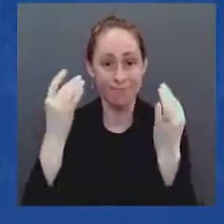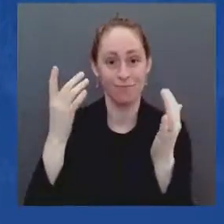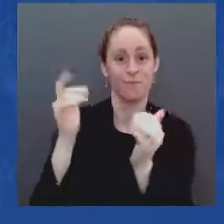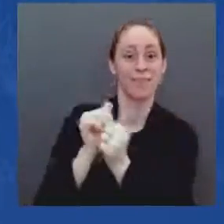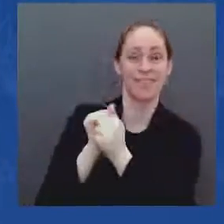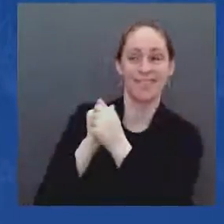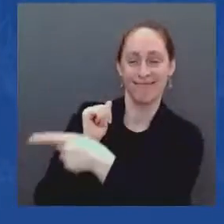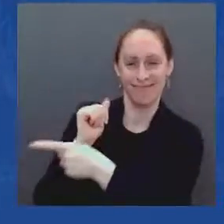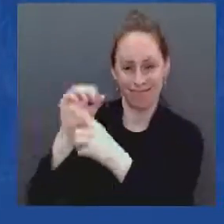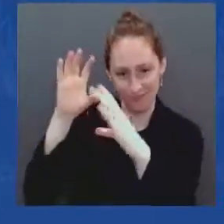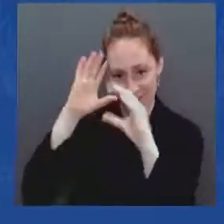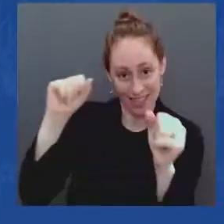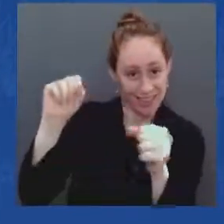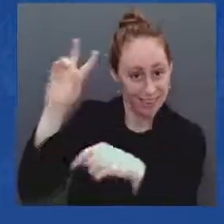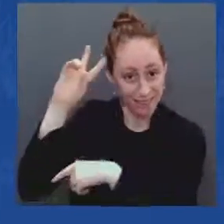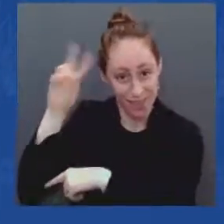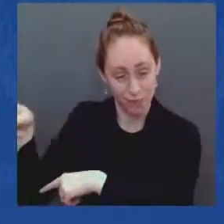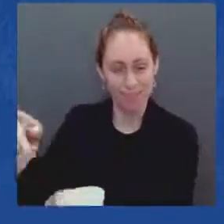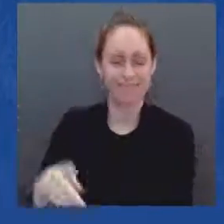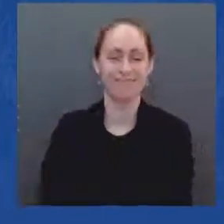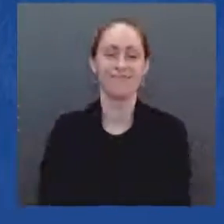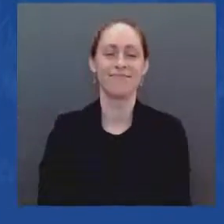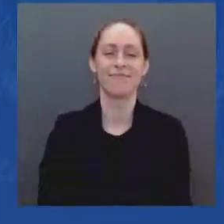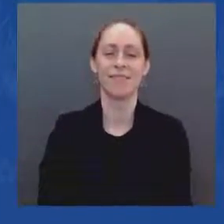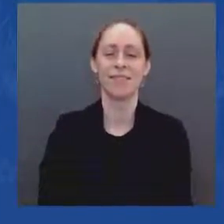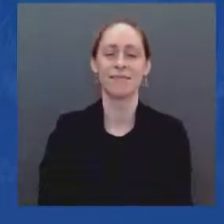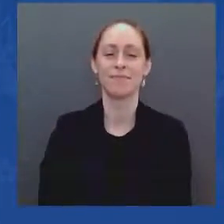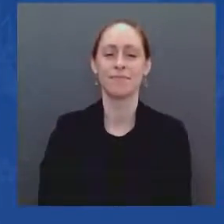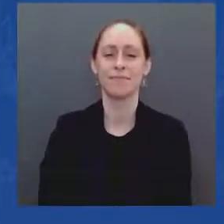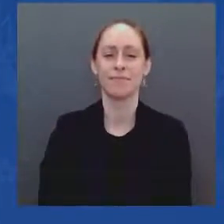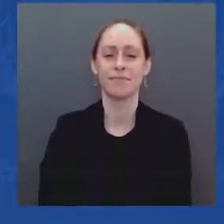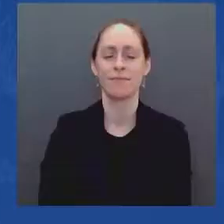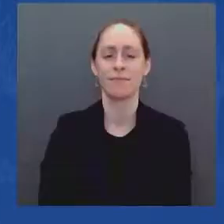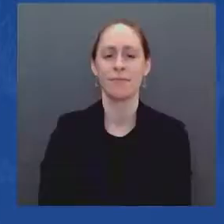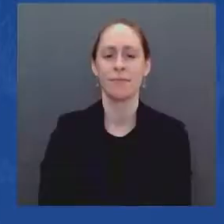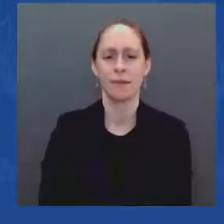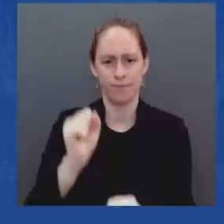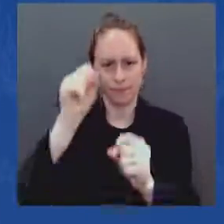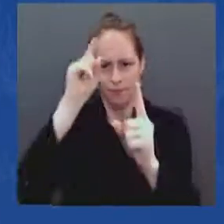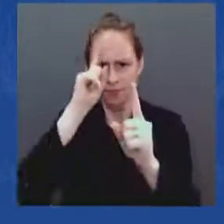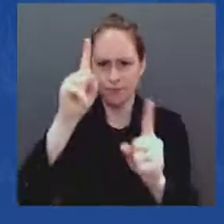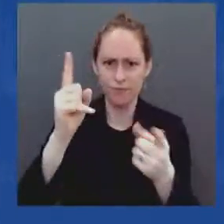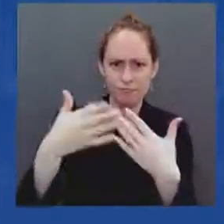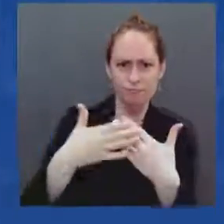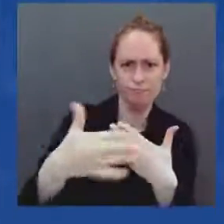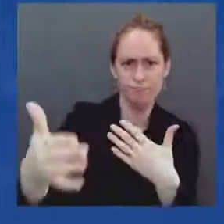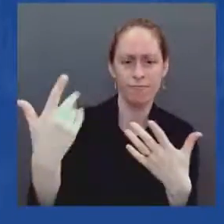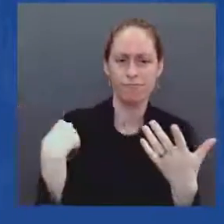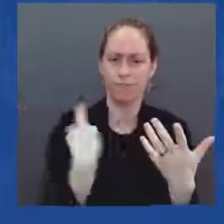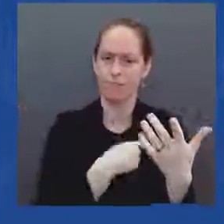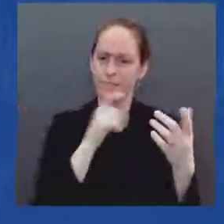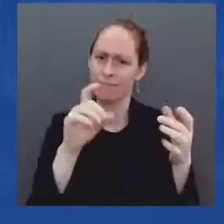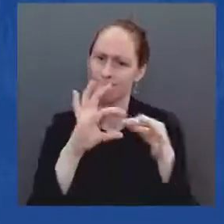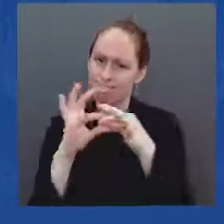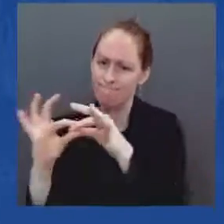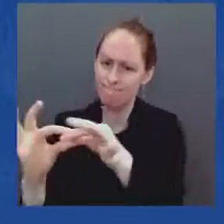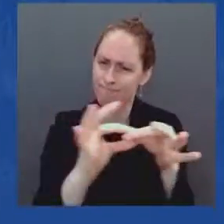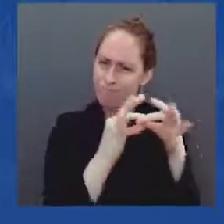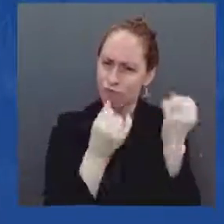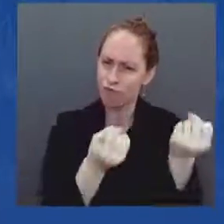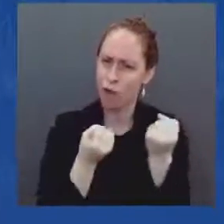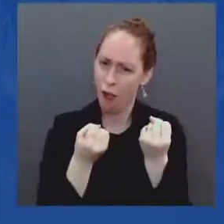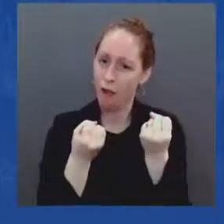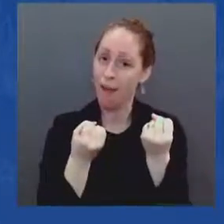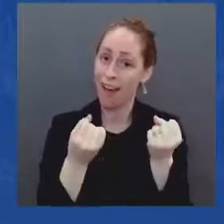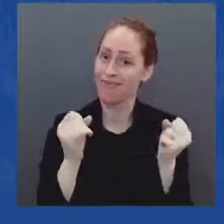governors, as you all know, throughout the course of our administration, and we're excited to continue that in year 2. So without further ado, I'd like to